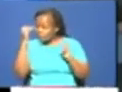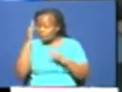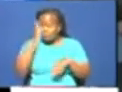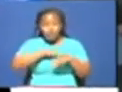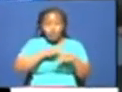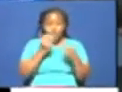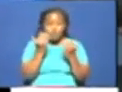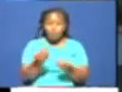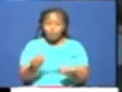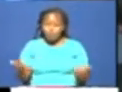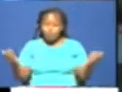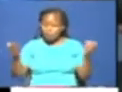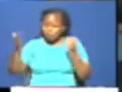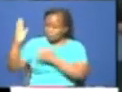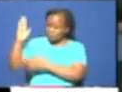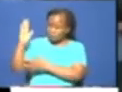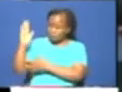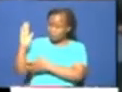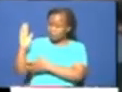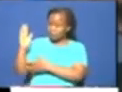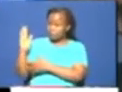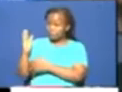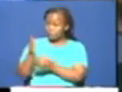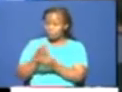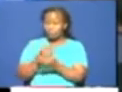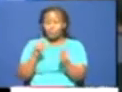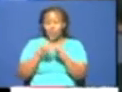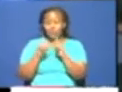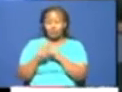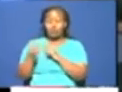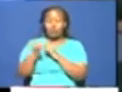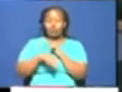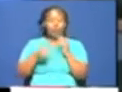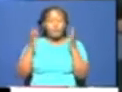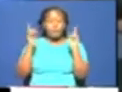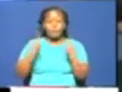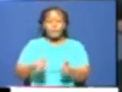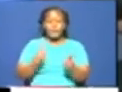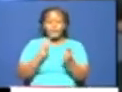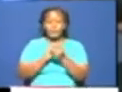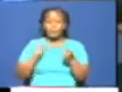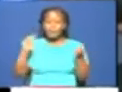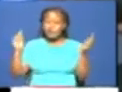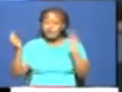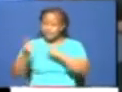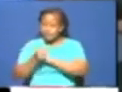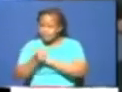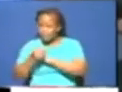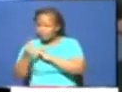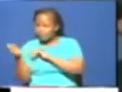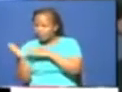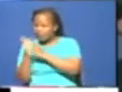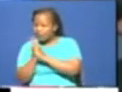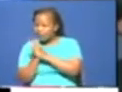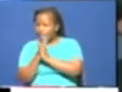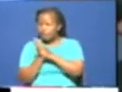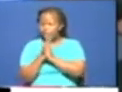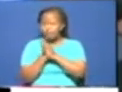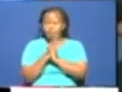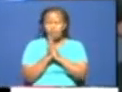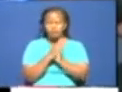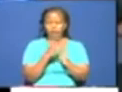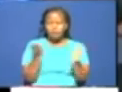countrymen, let me shift gears now to other stories. Daughters